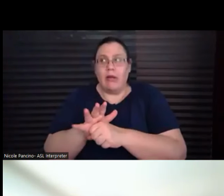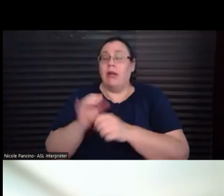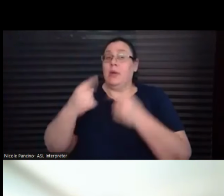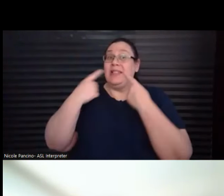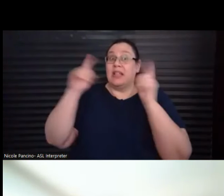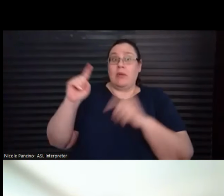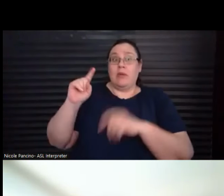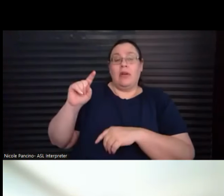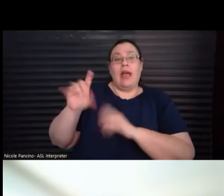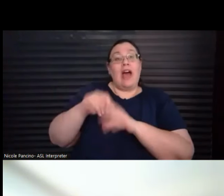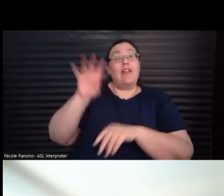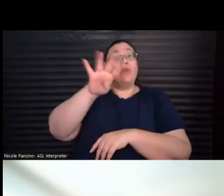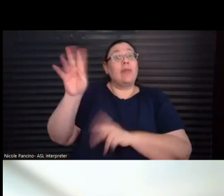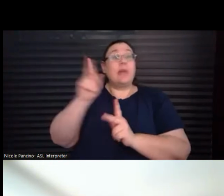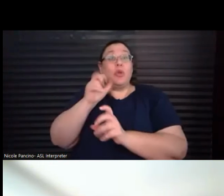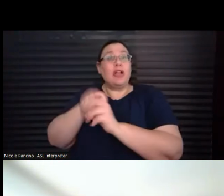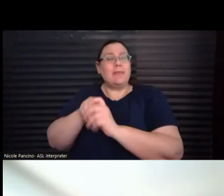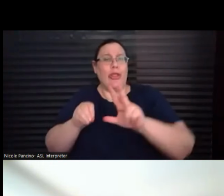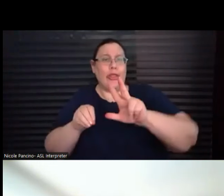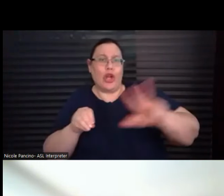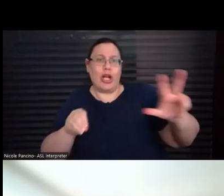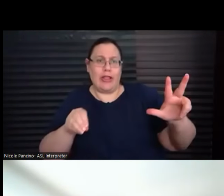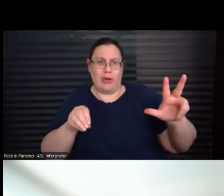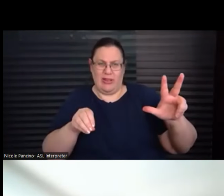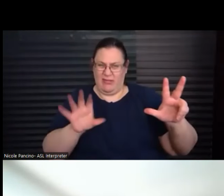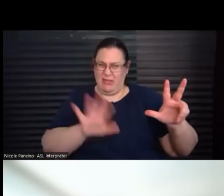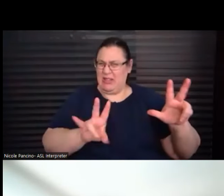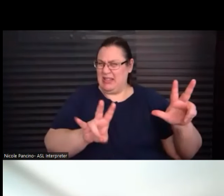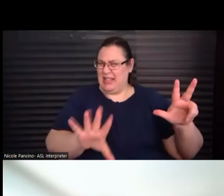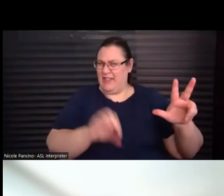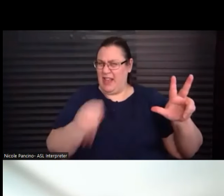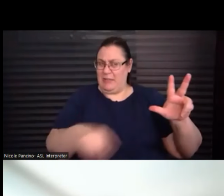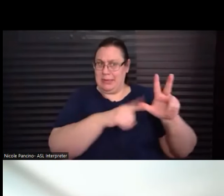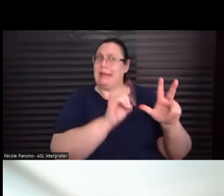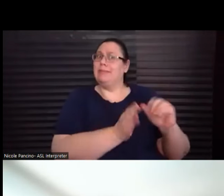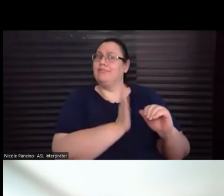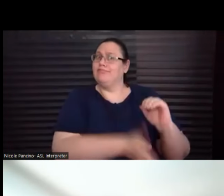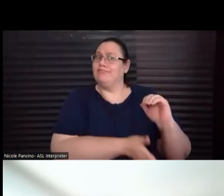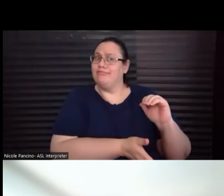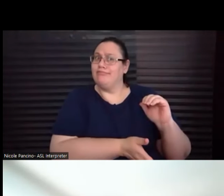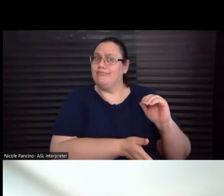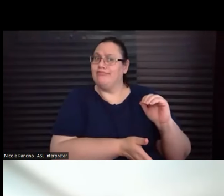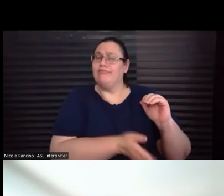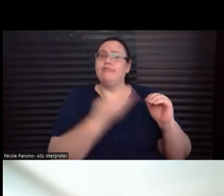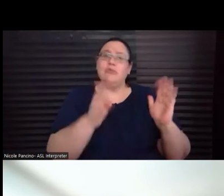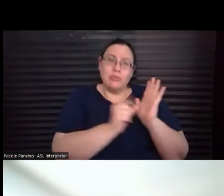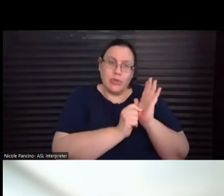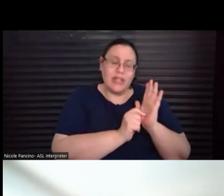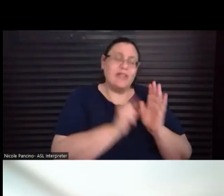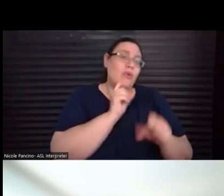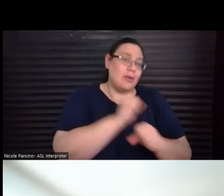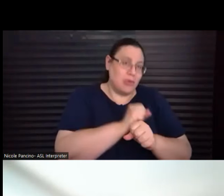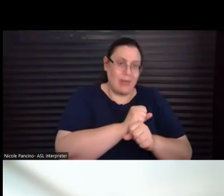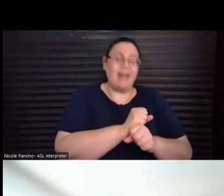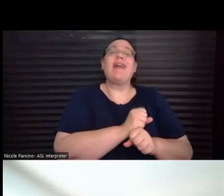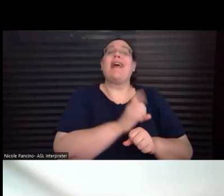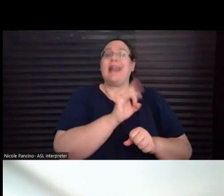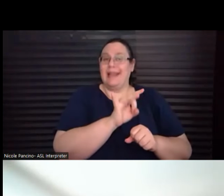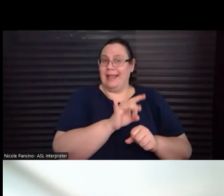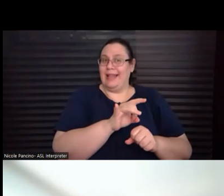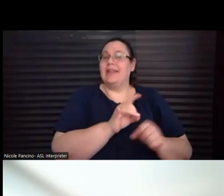out of 44 participants, which was about a 75% completion rate, complete blueprints for employment, and they were able to gain the knowledge